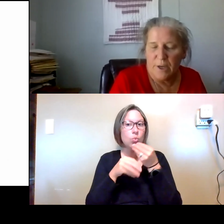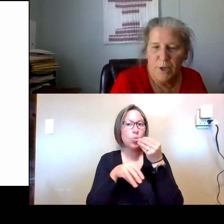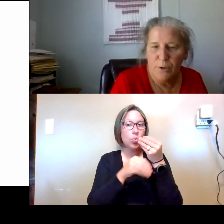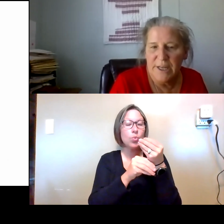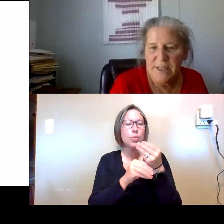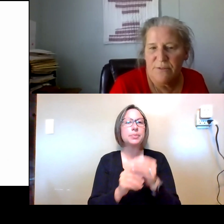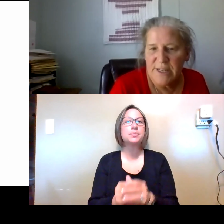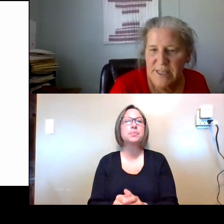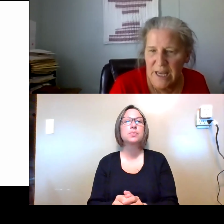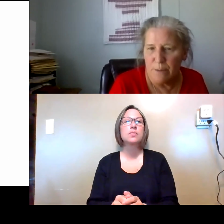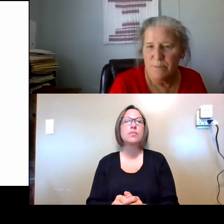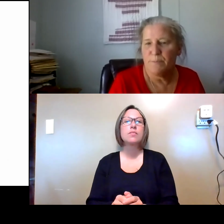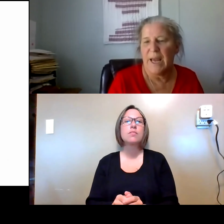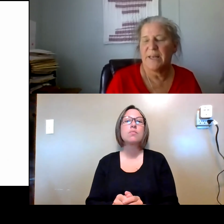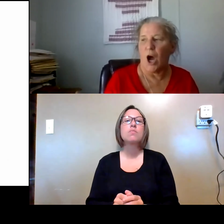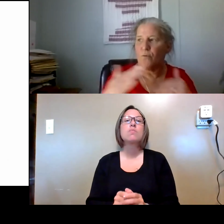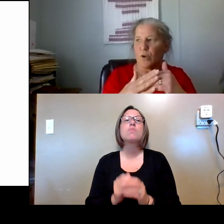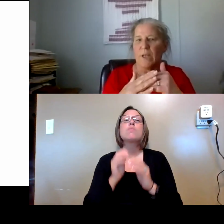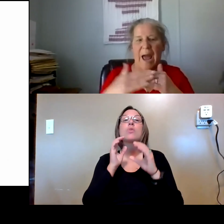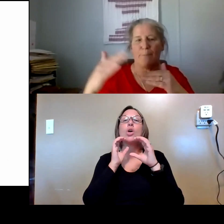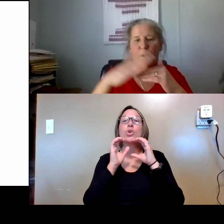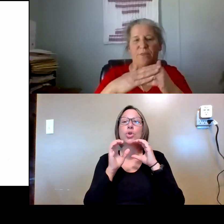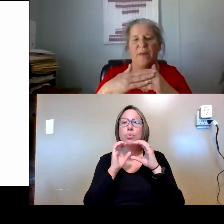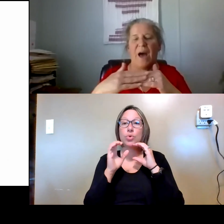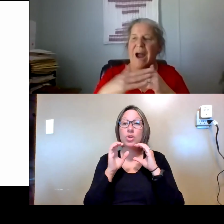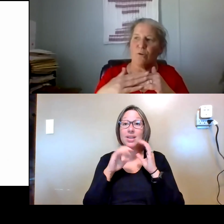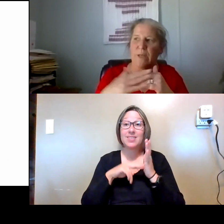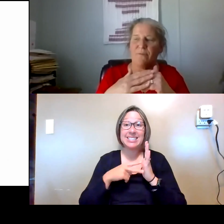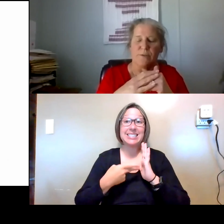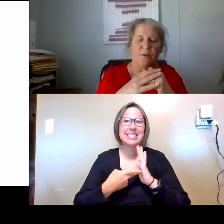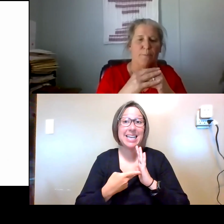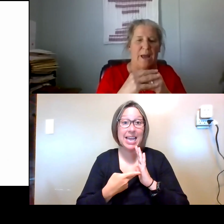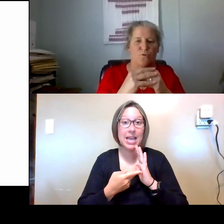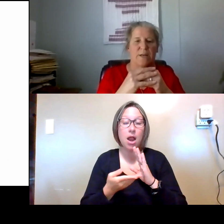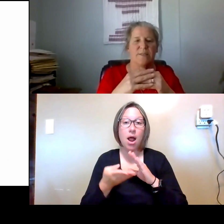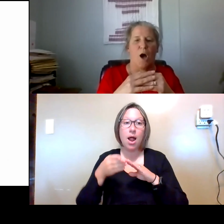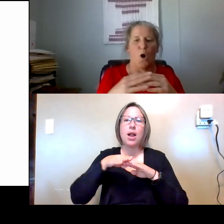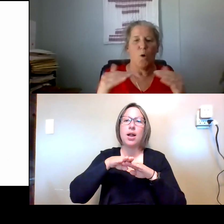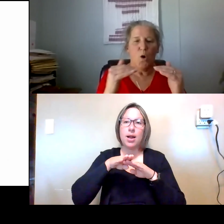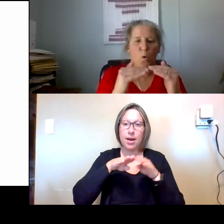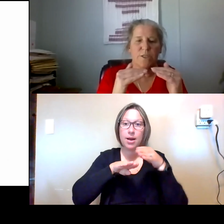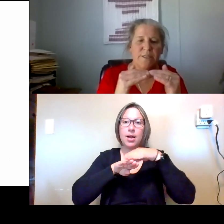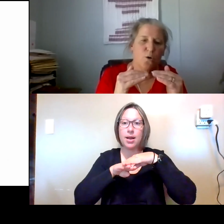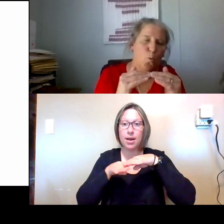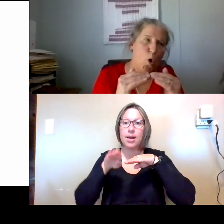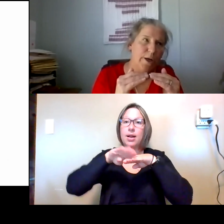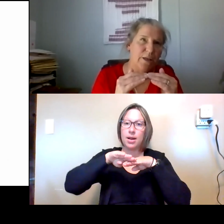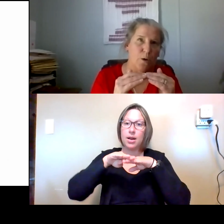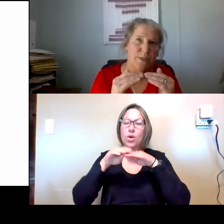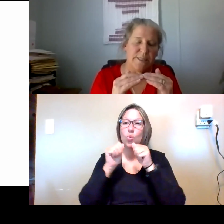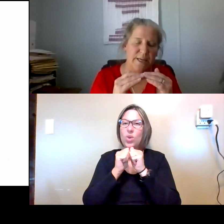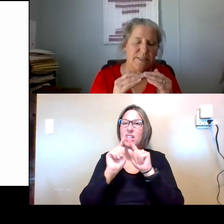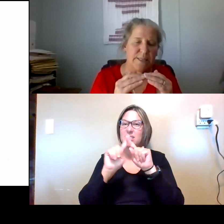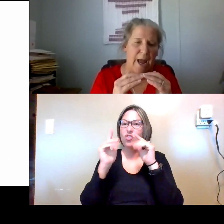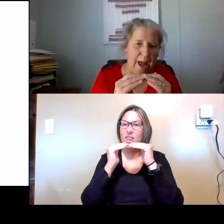the communicative attempts began to overlap within the higher levels of the matrix. So we're still wanting